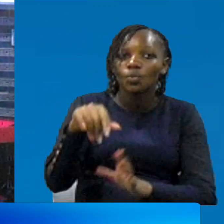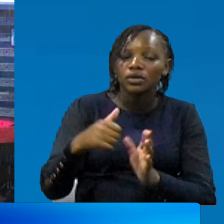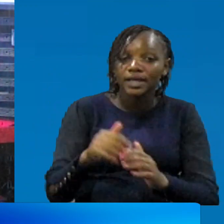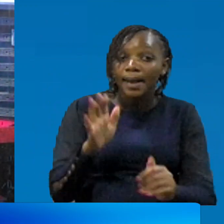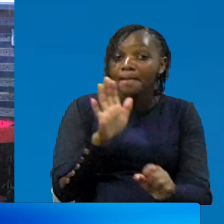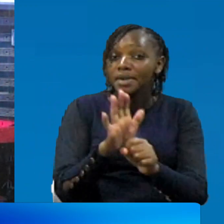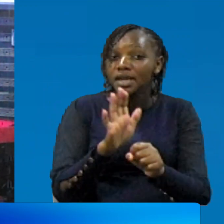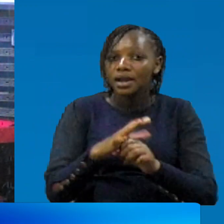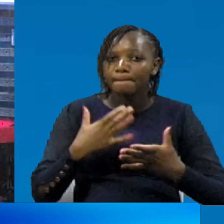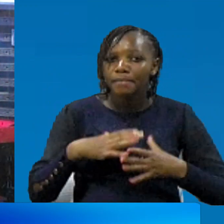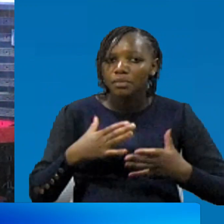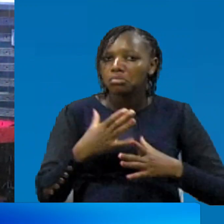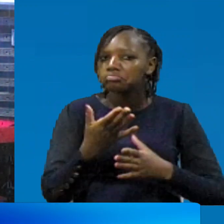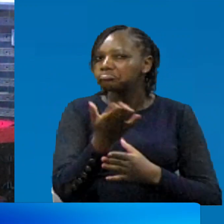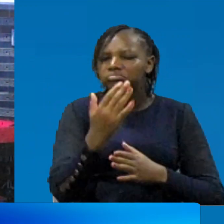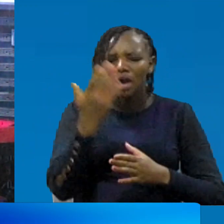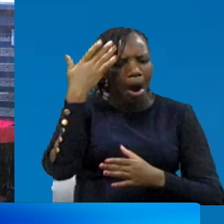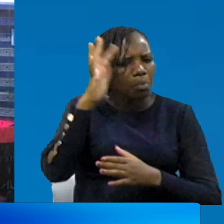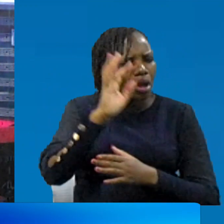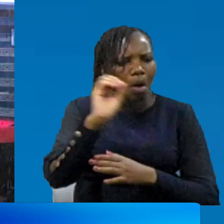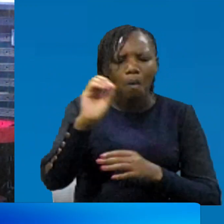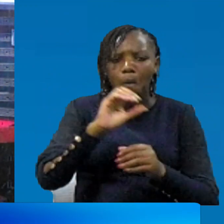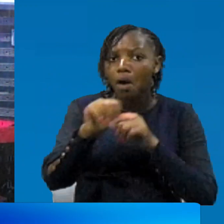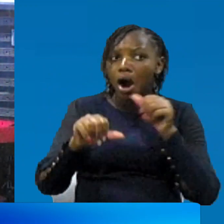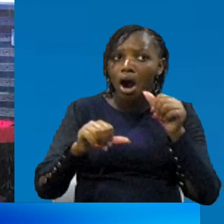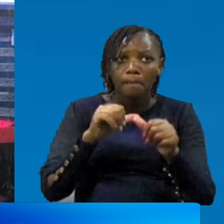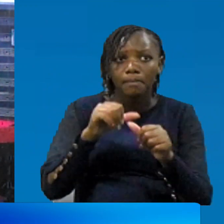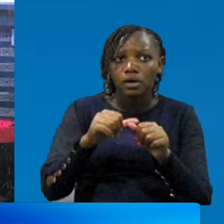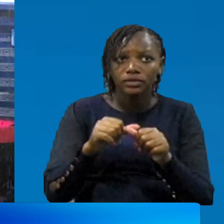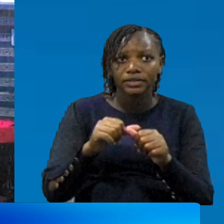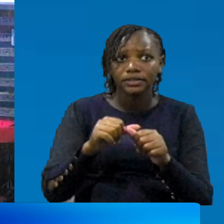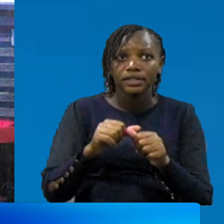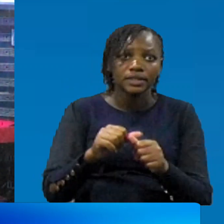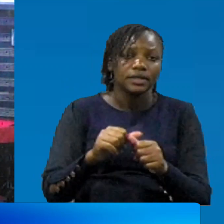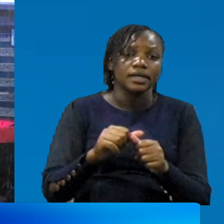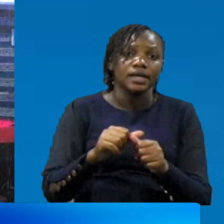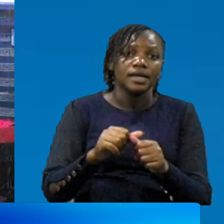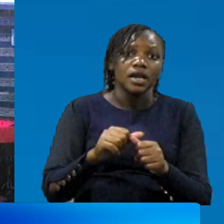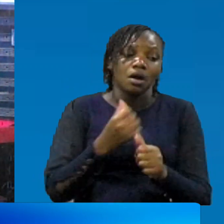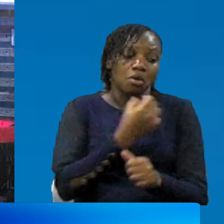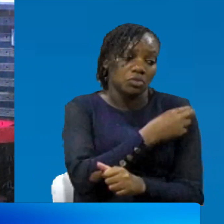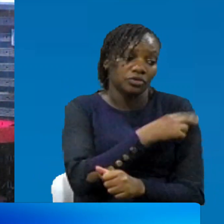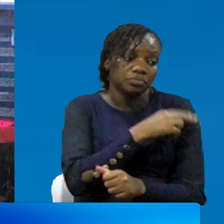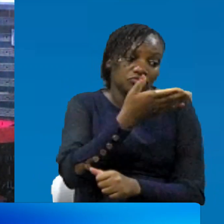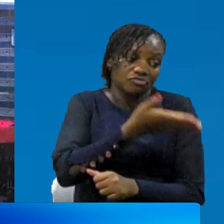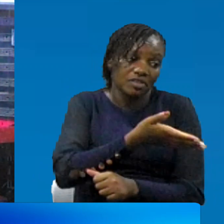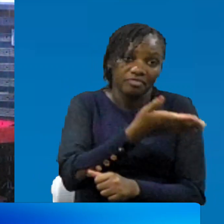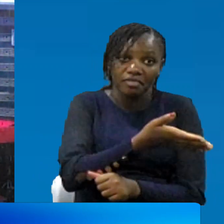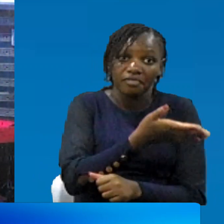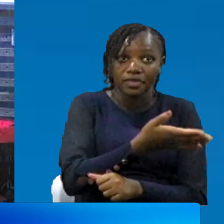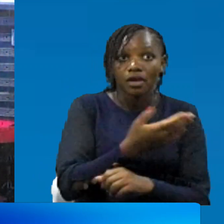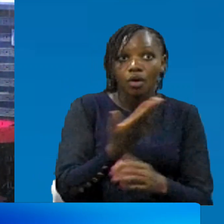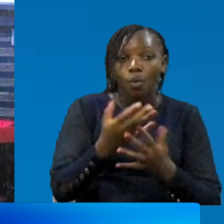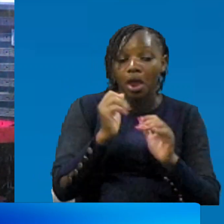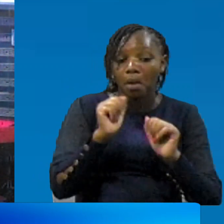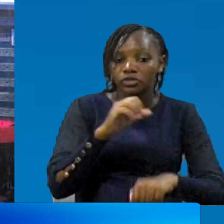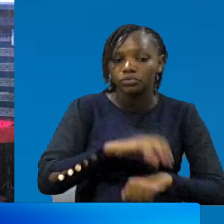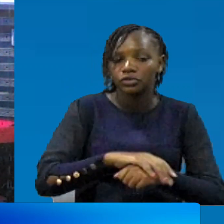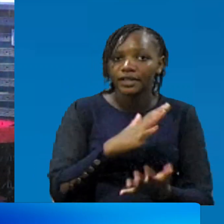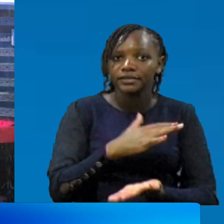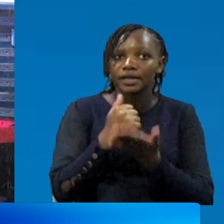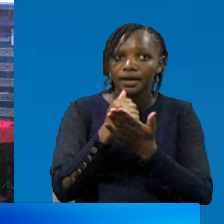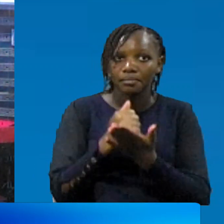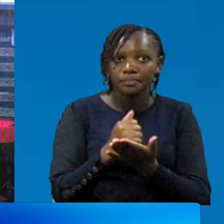the most people are not aware that there is a psychiatrist unit at the hospital where they can get help